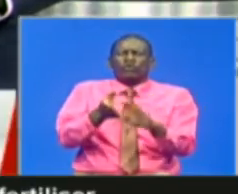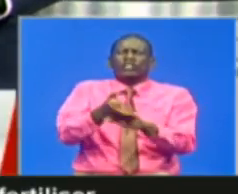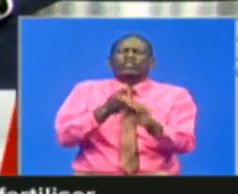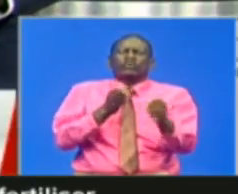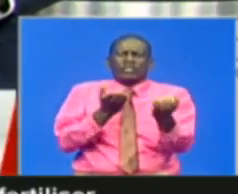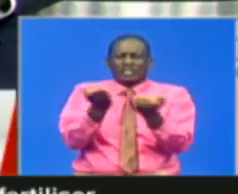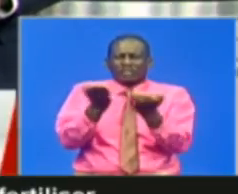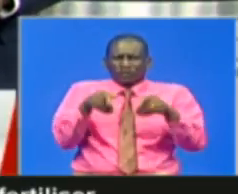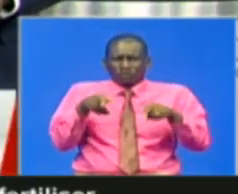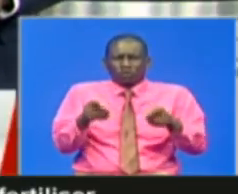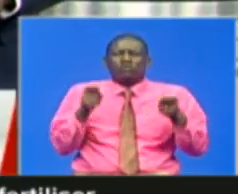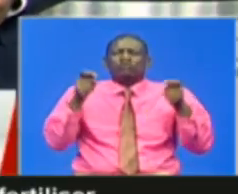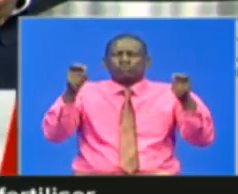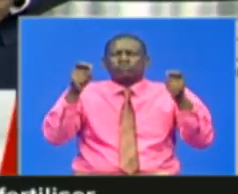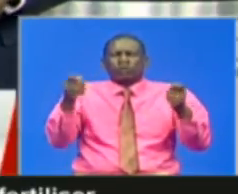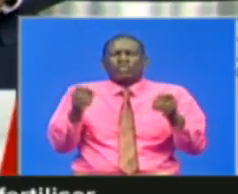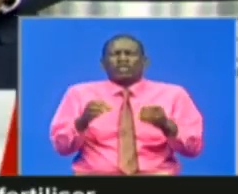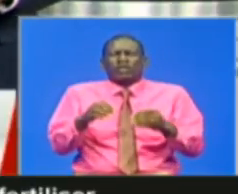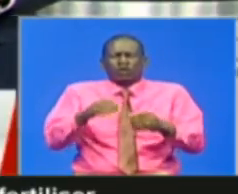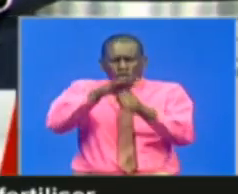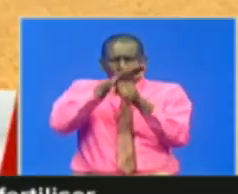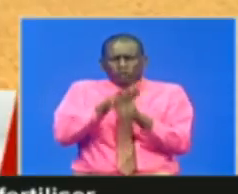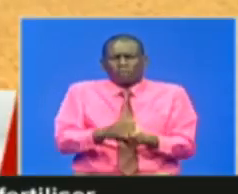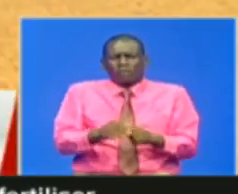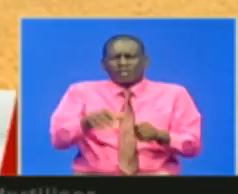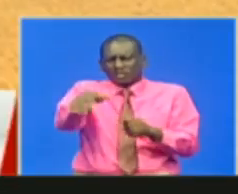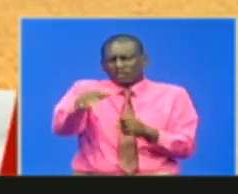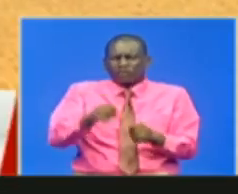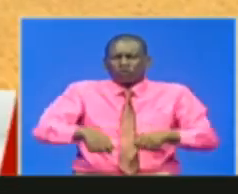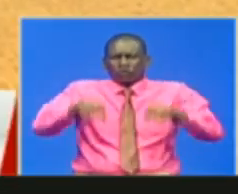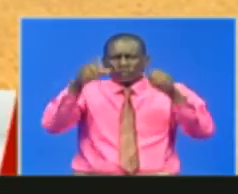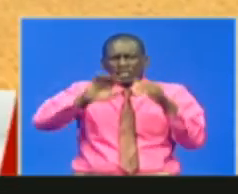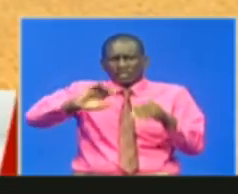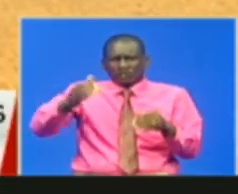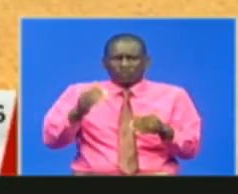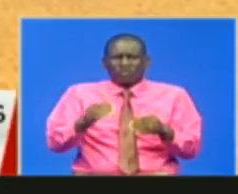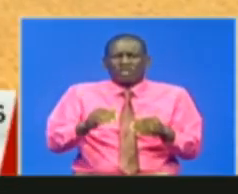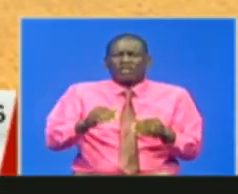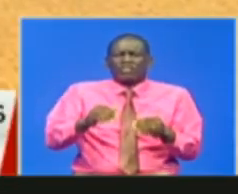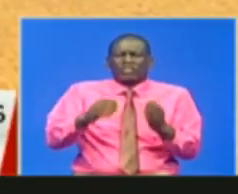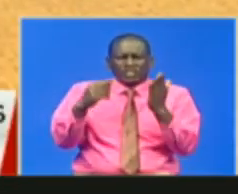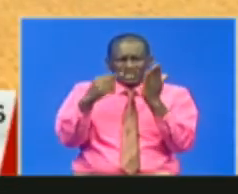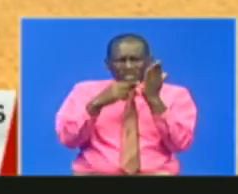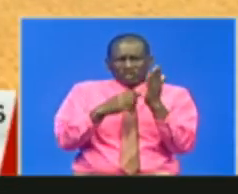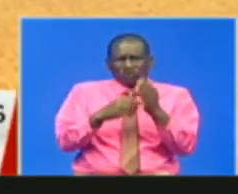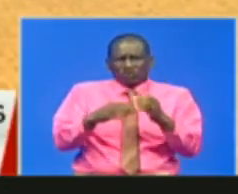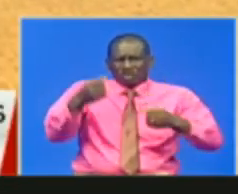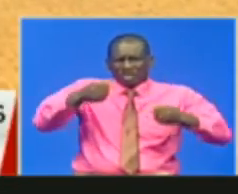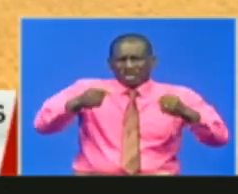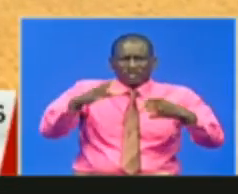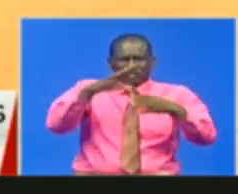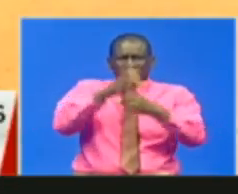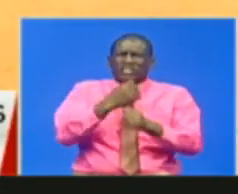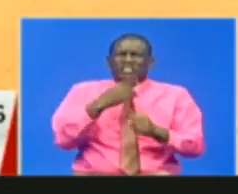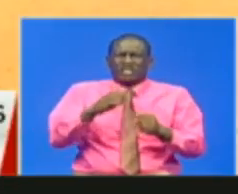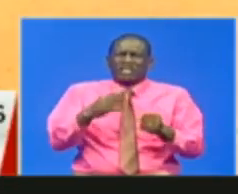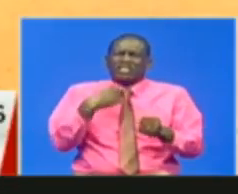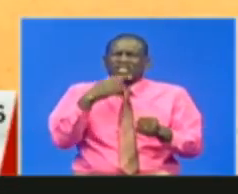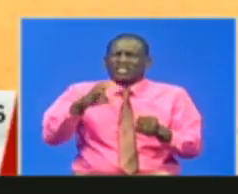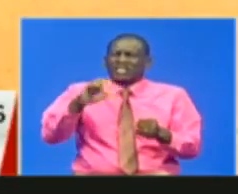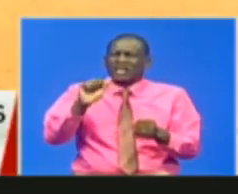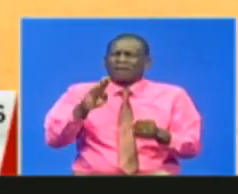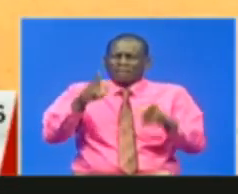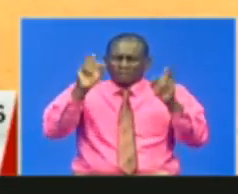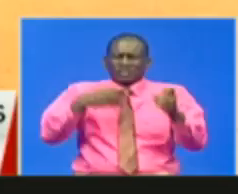protesting mistreatment by traffic officers in the city. The Coast Digital Cabs Association says the county demands that the cabs must have a yellow line